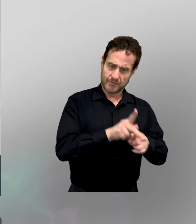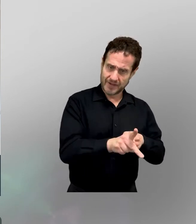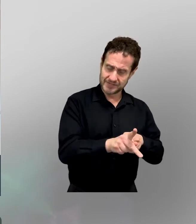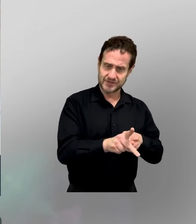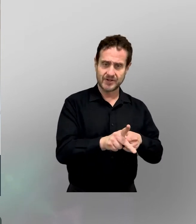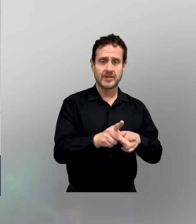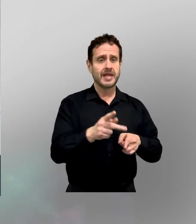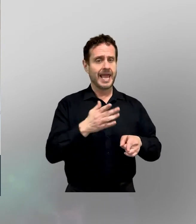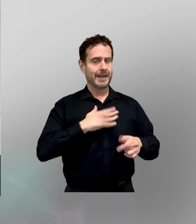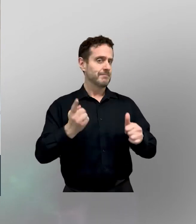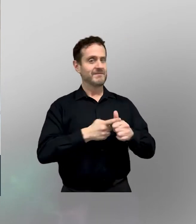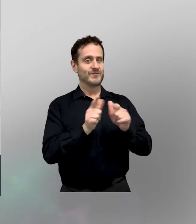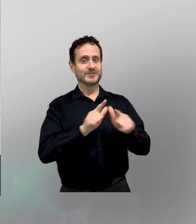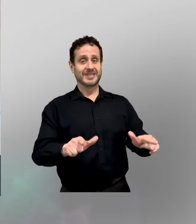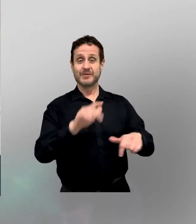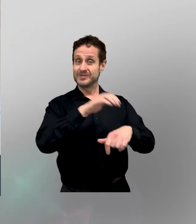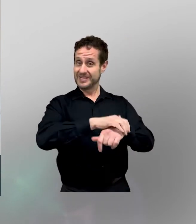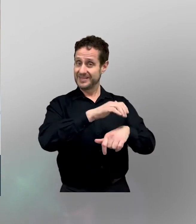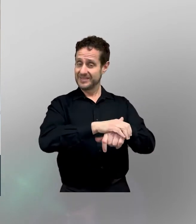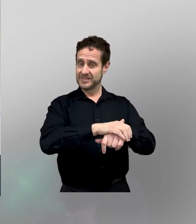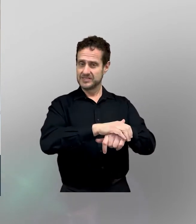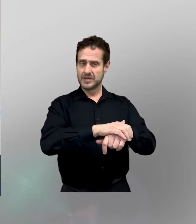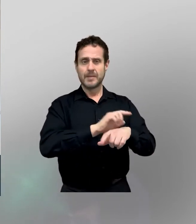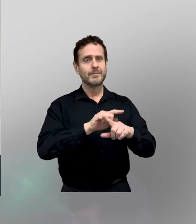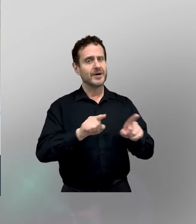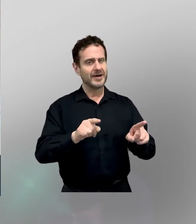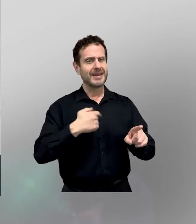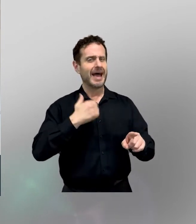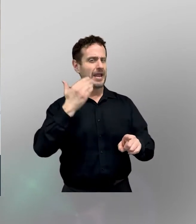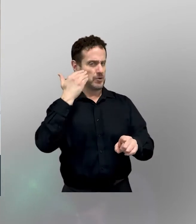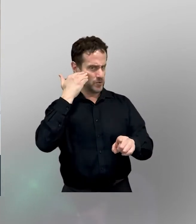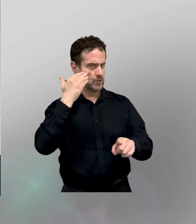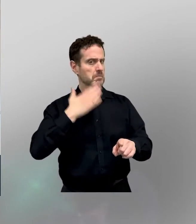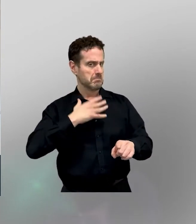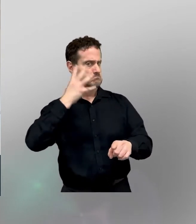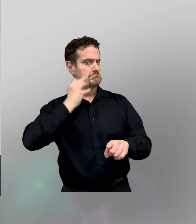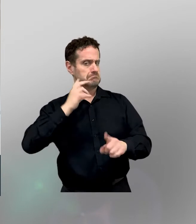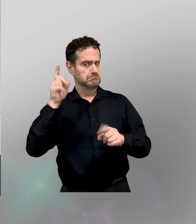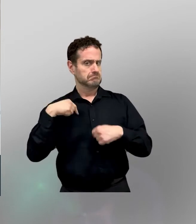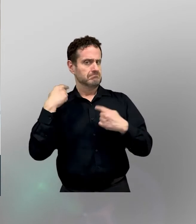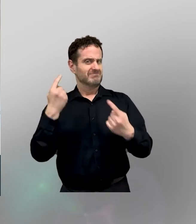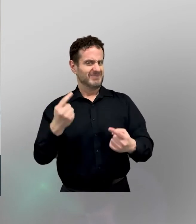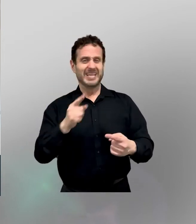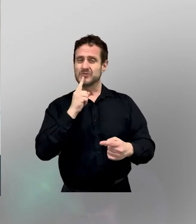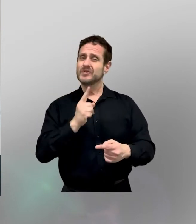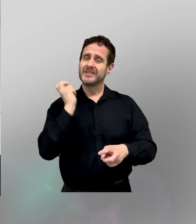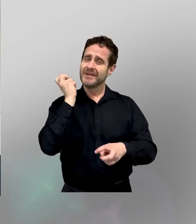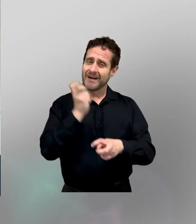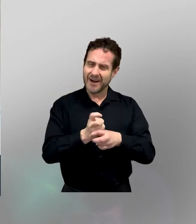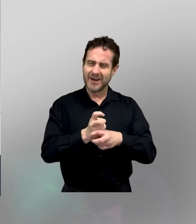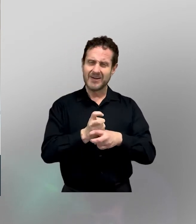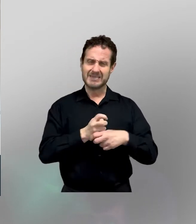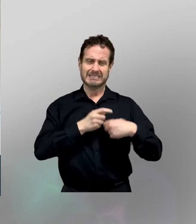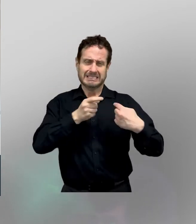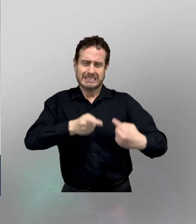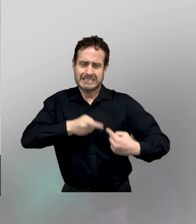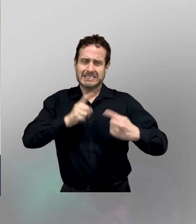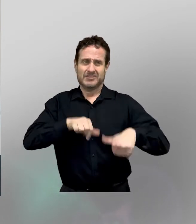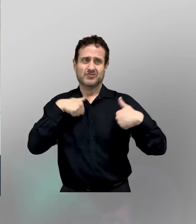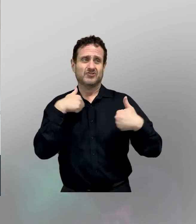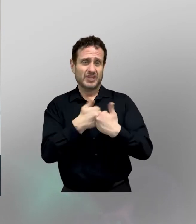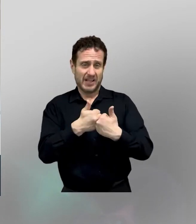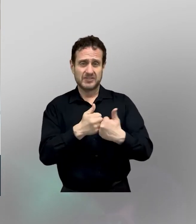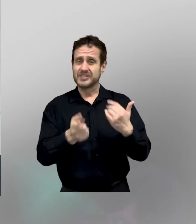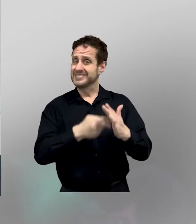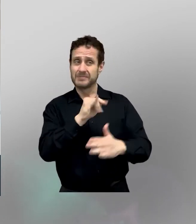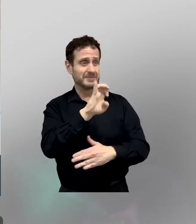by trade and where English is my first language, I knew from experience how difficult